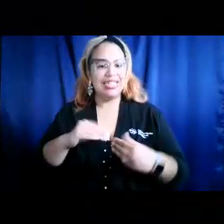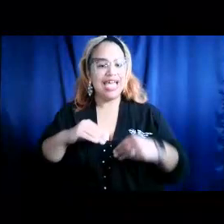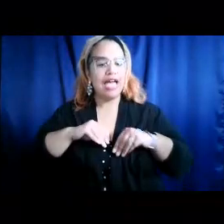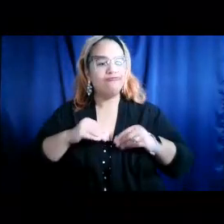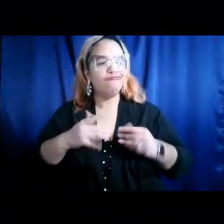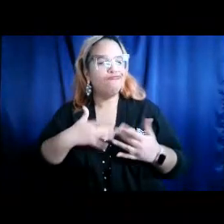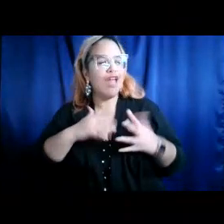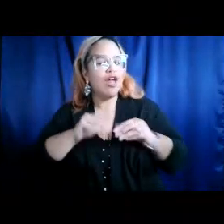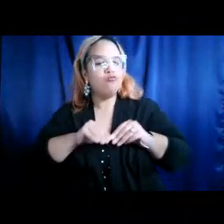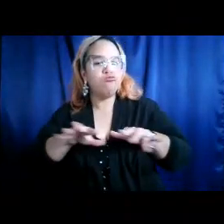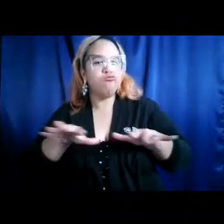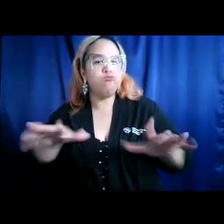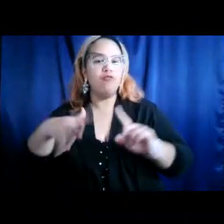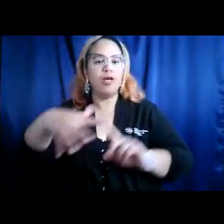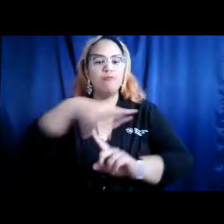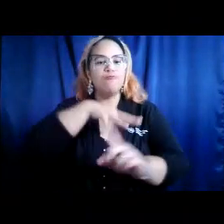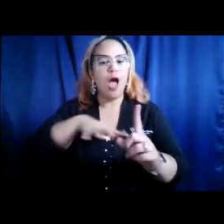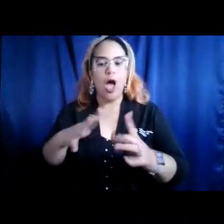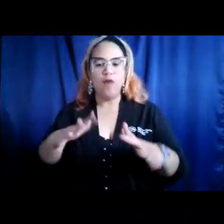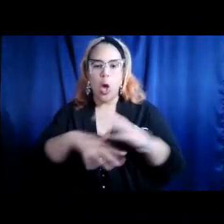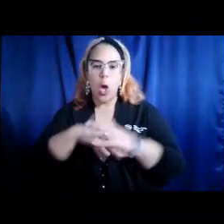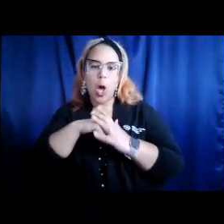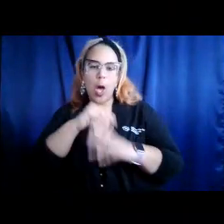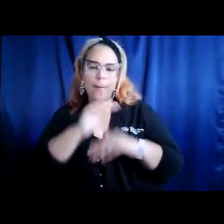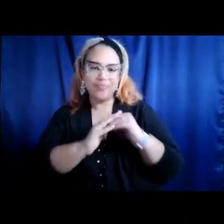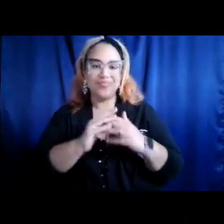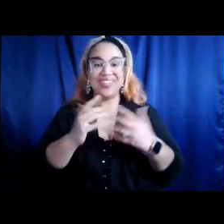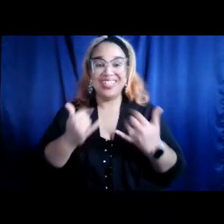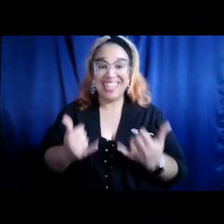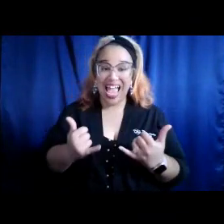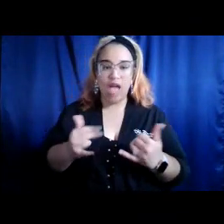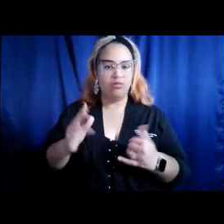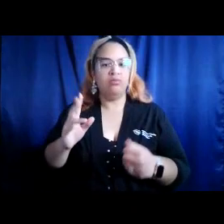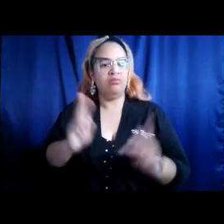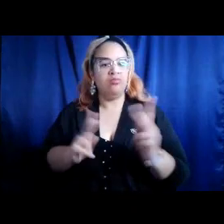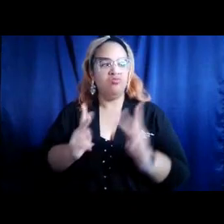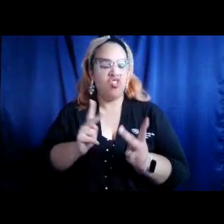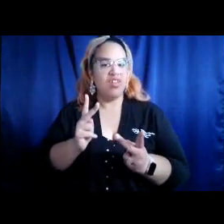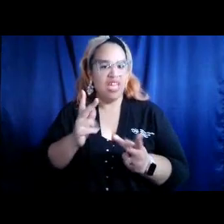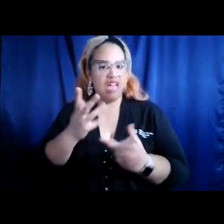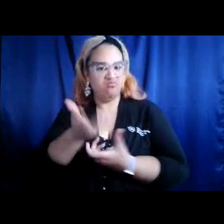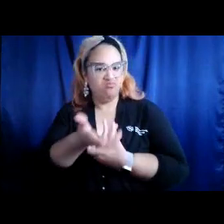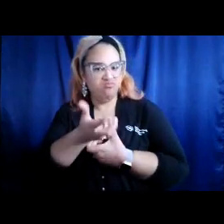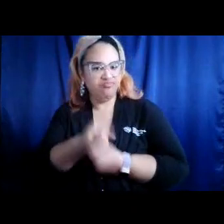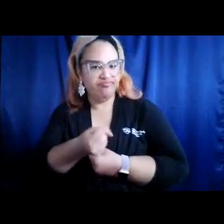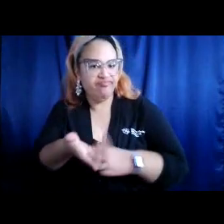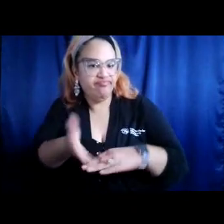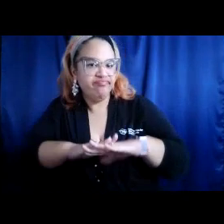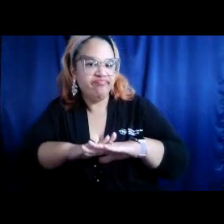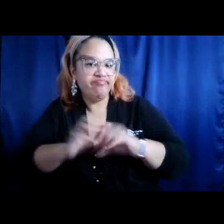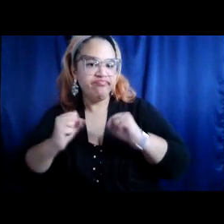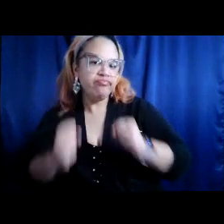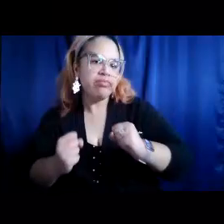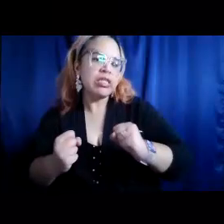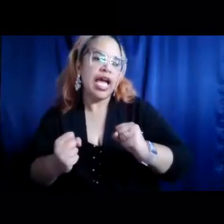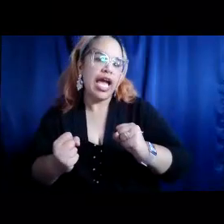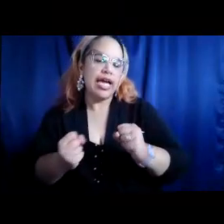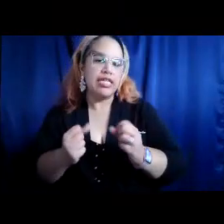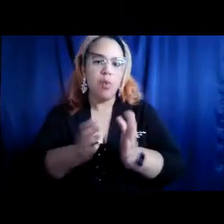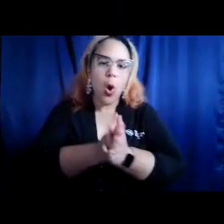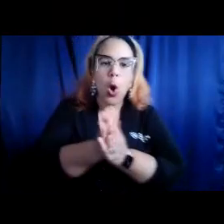engagement, and ensure that all employees, including those with disabilities, feel valued and empowered to succeed. A